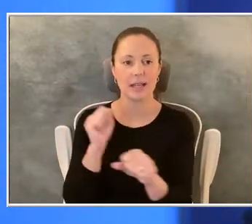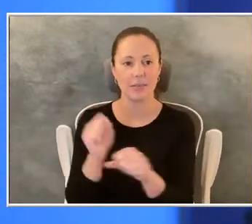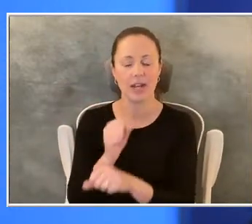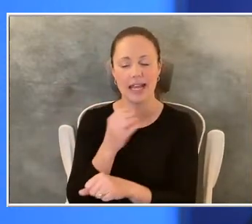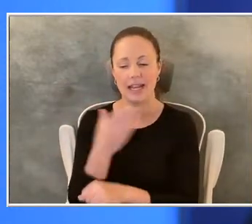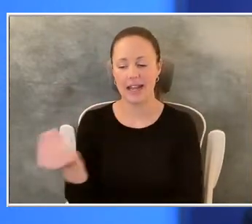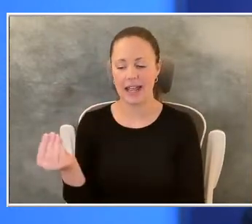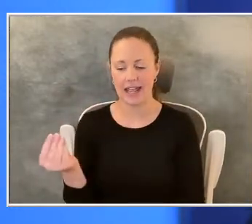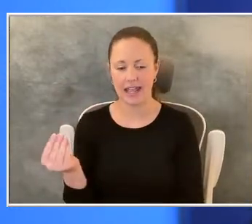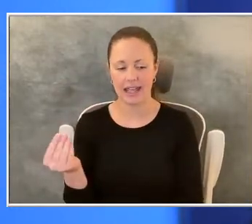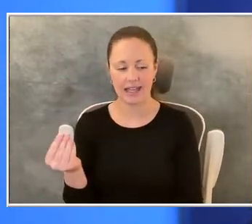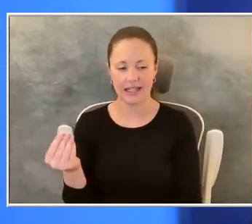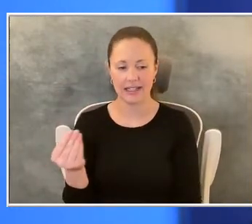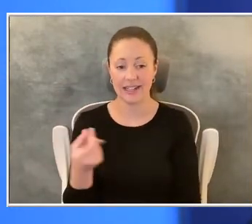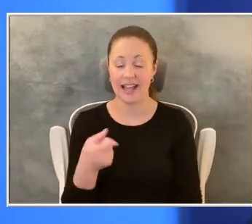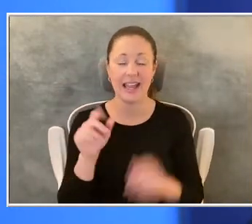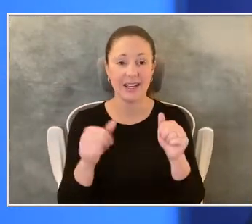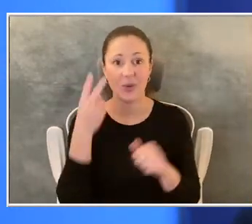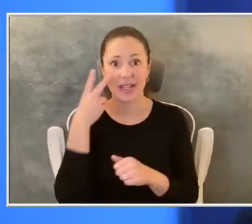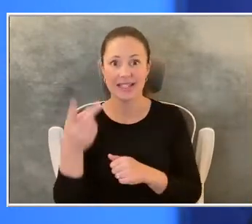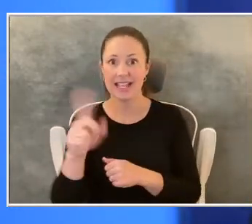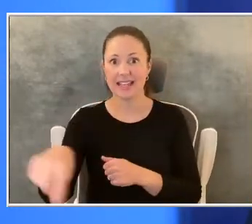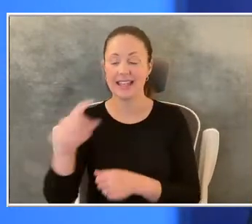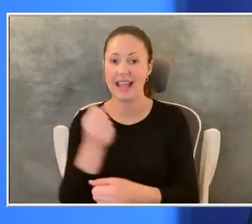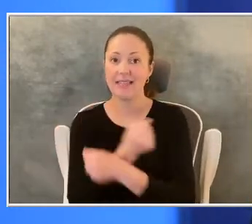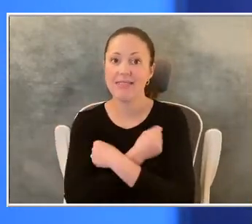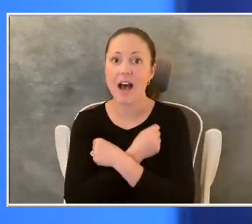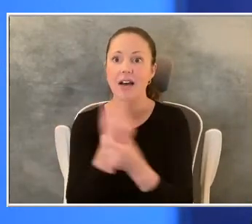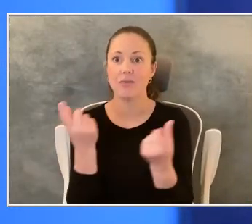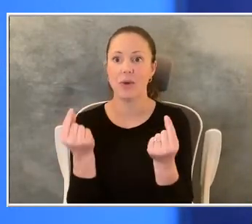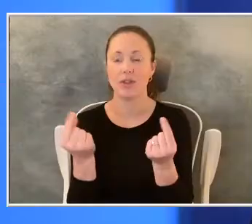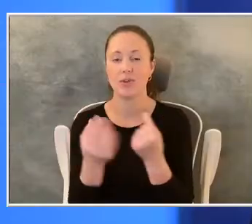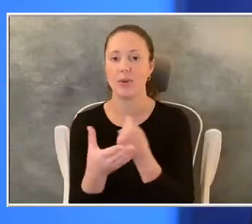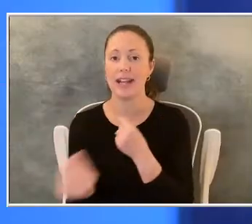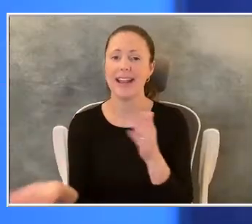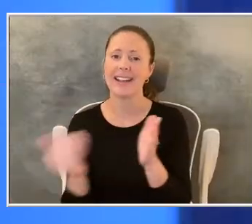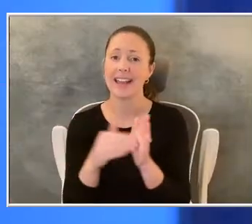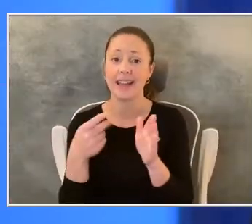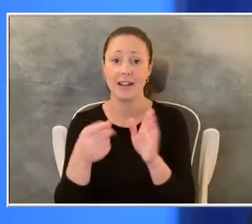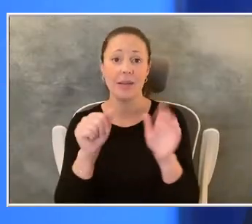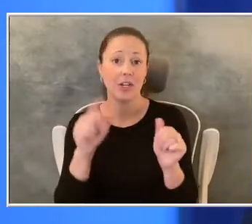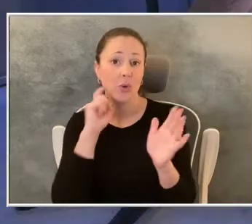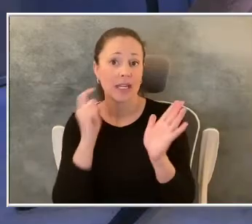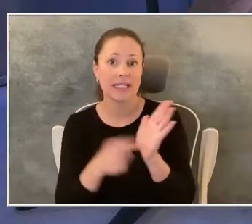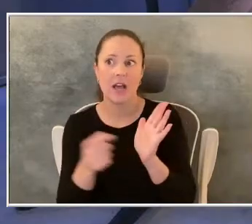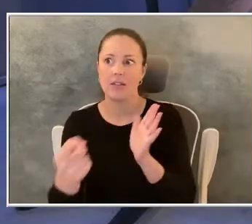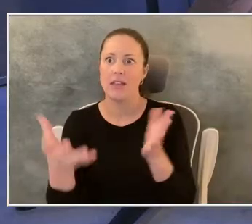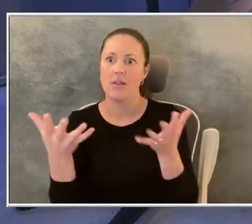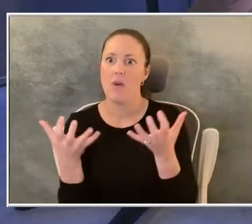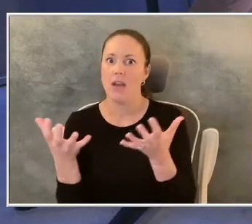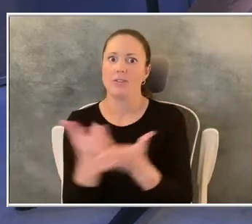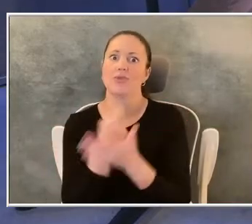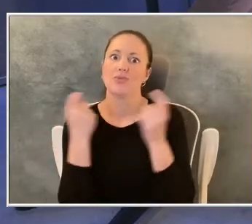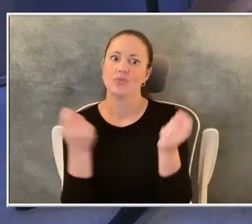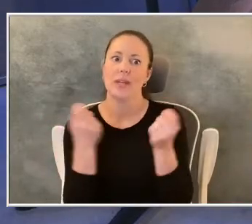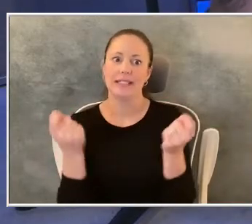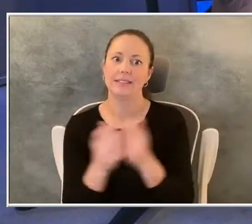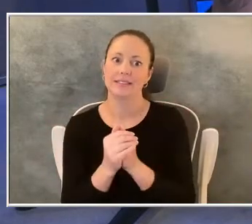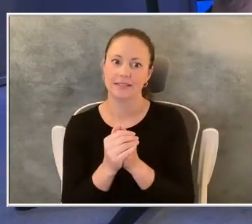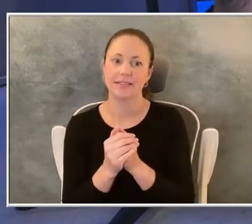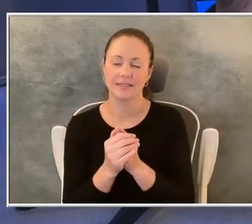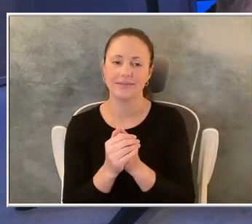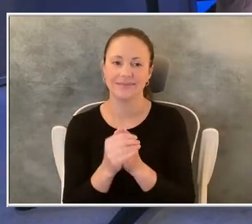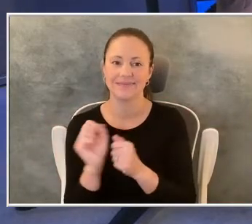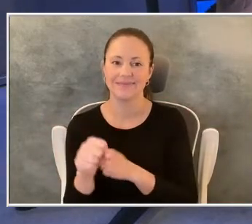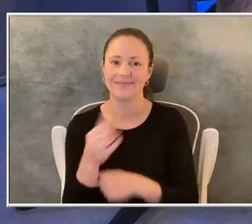they love what they're doing. And again, you could tell they're in it for the win. Yeah. Well said. For